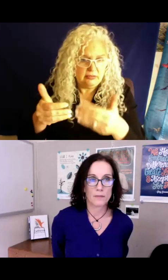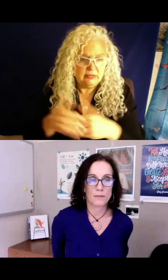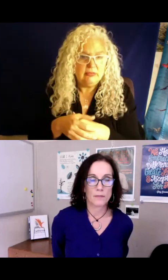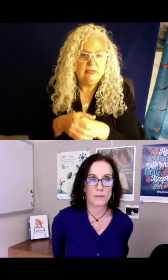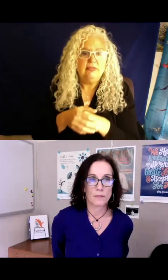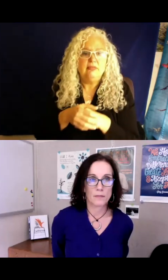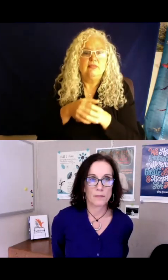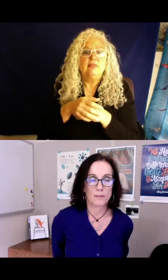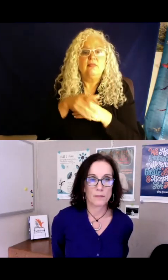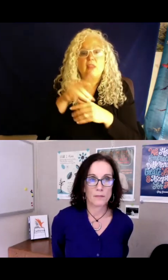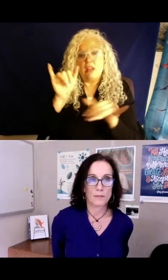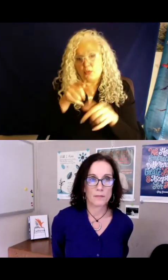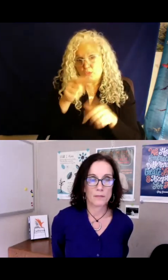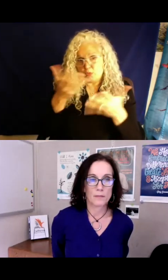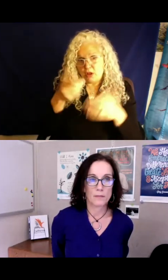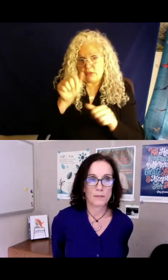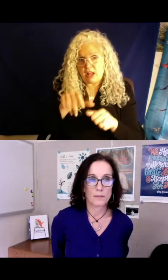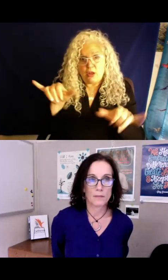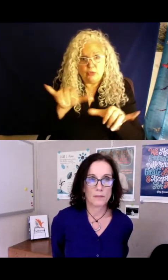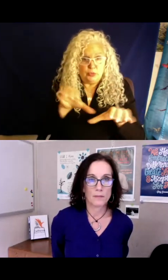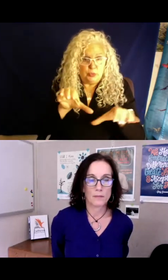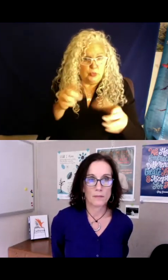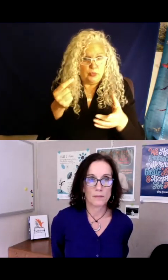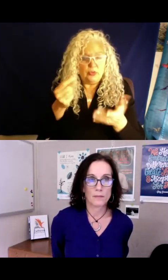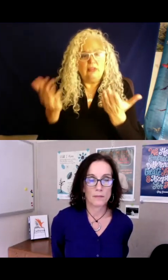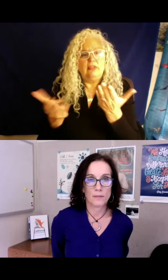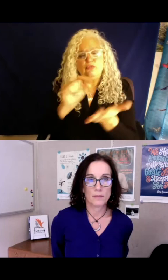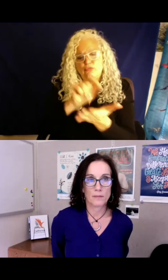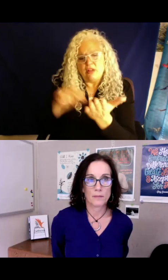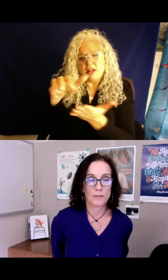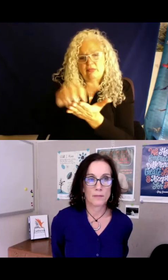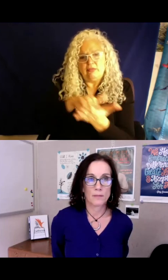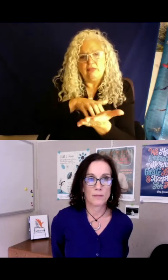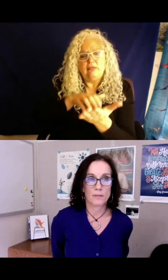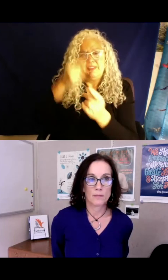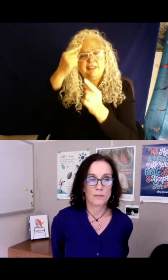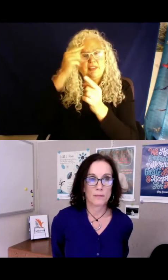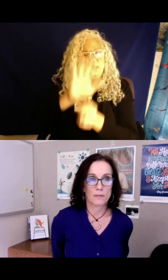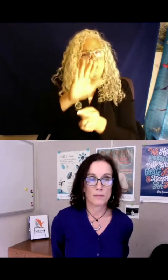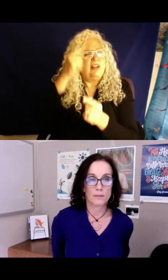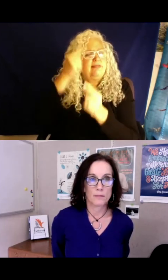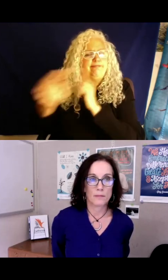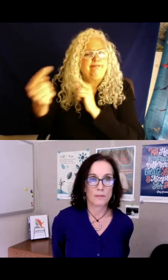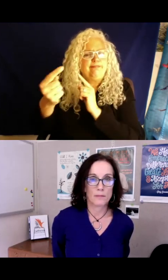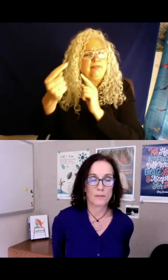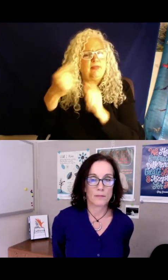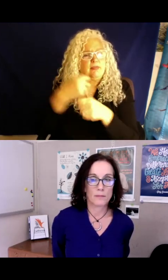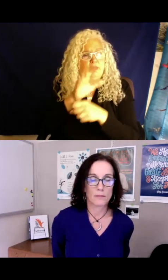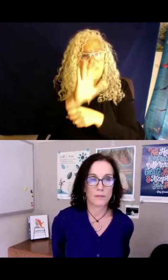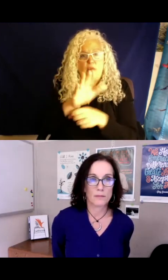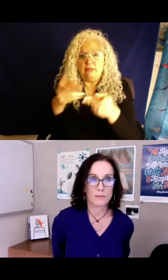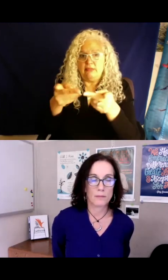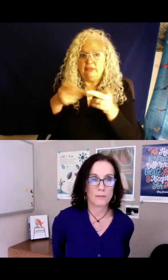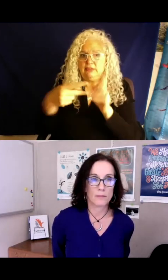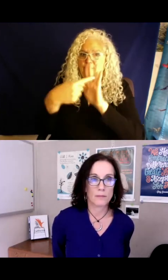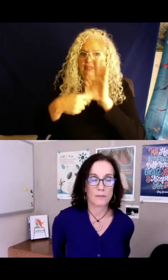does not resolve, you do have due process. And so what you would do is you would write